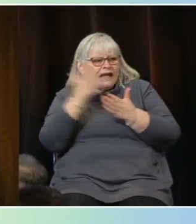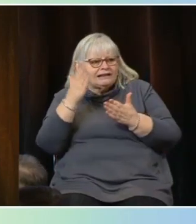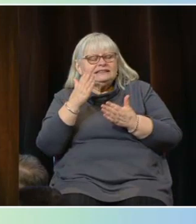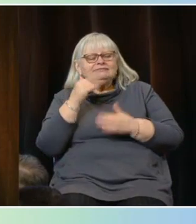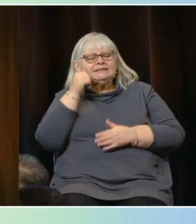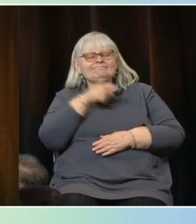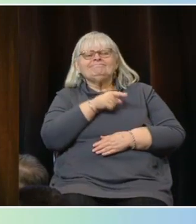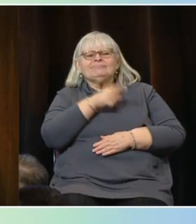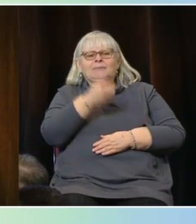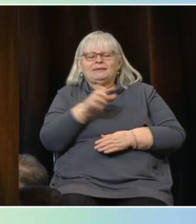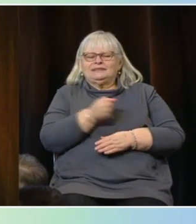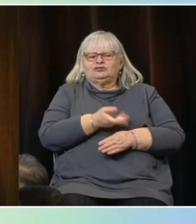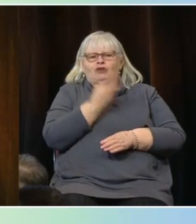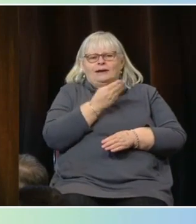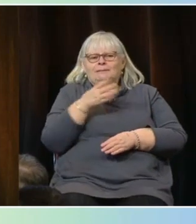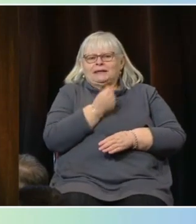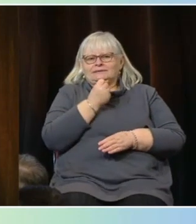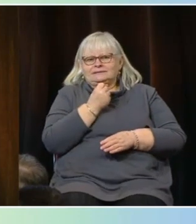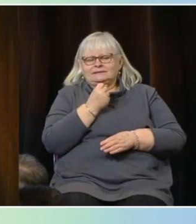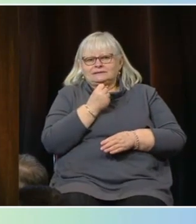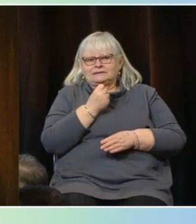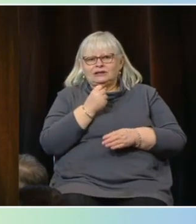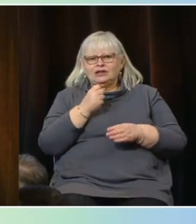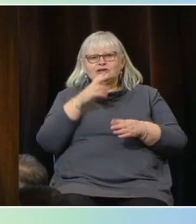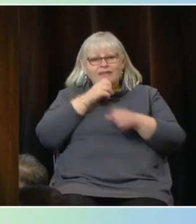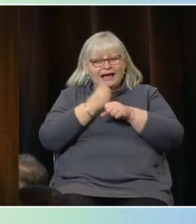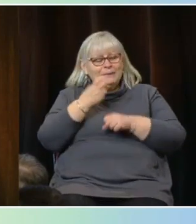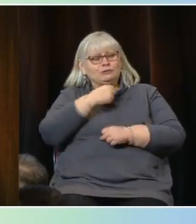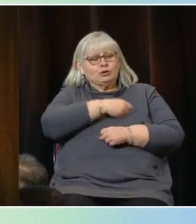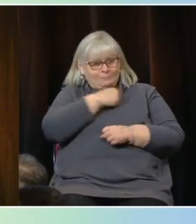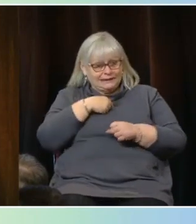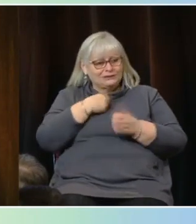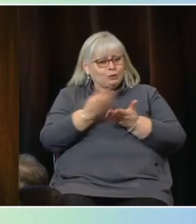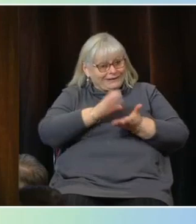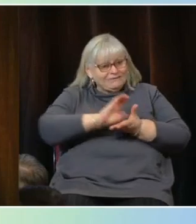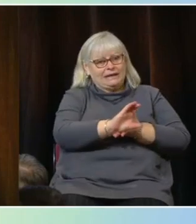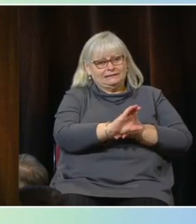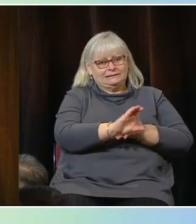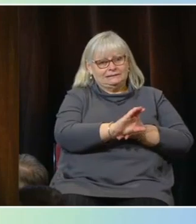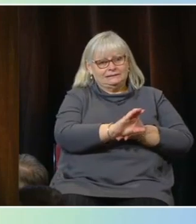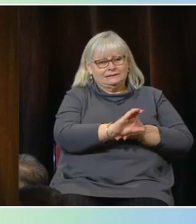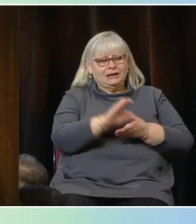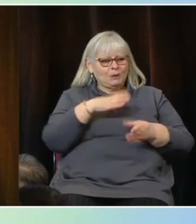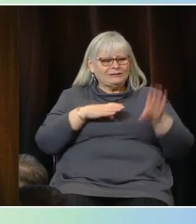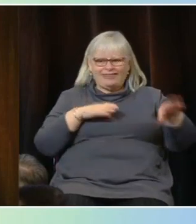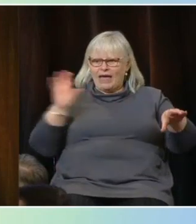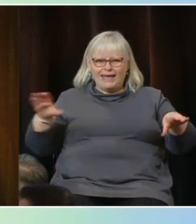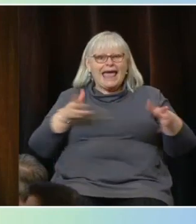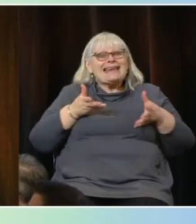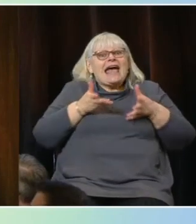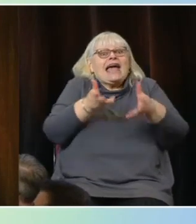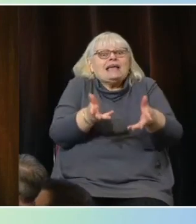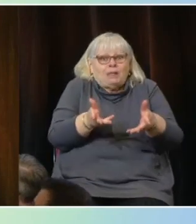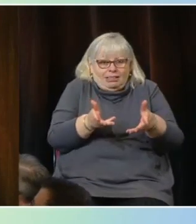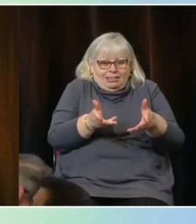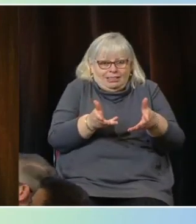rise it is critical that governments commit to making these Investments because these sectors are the enablers care workers as